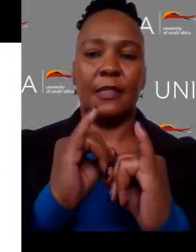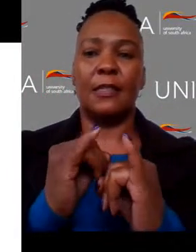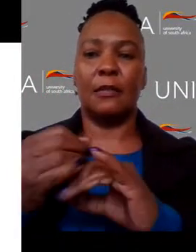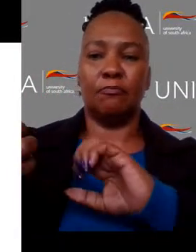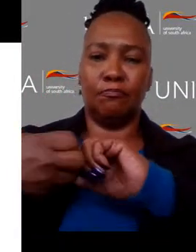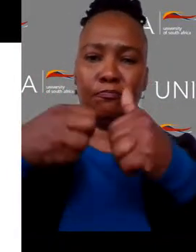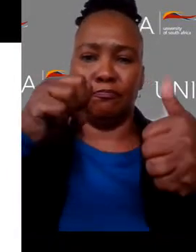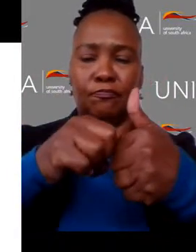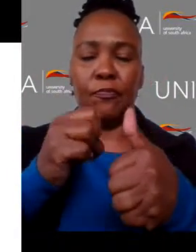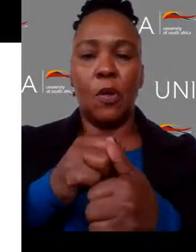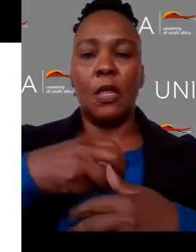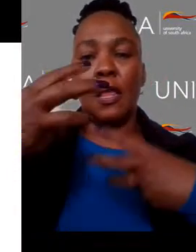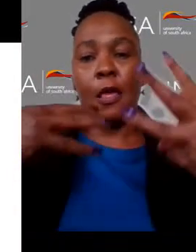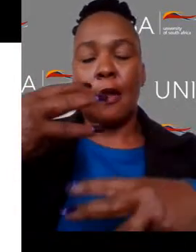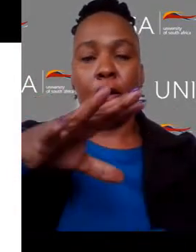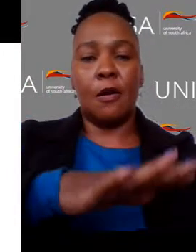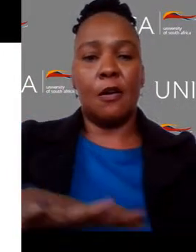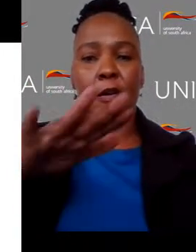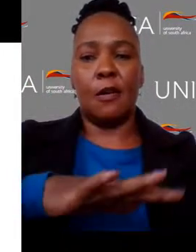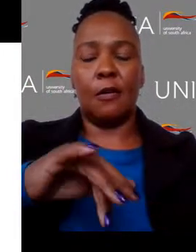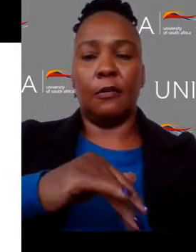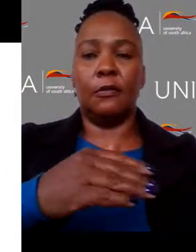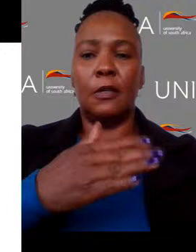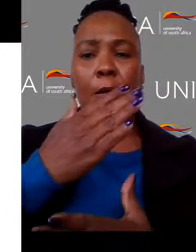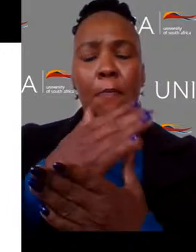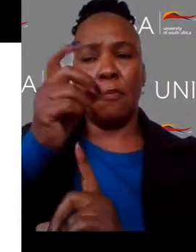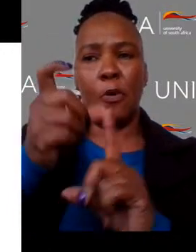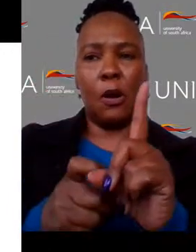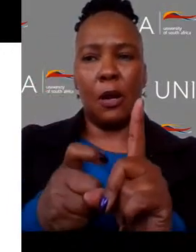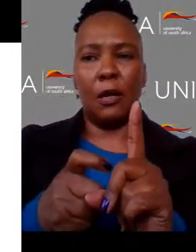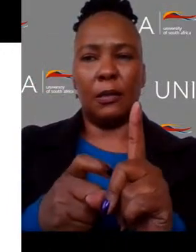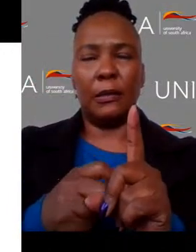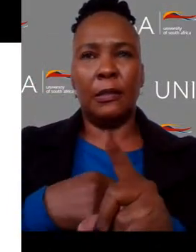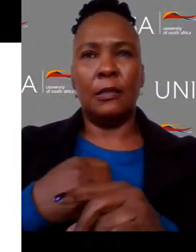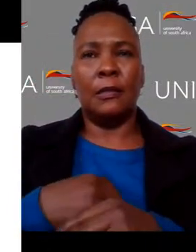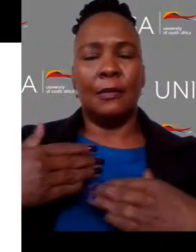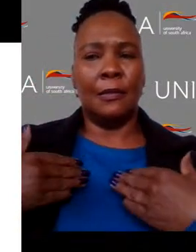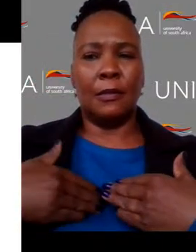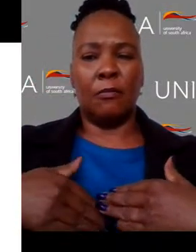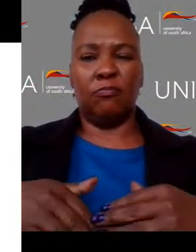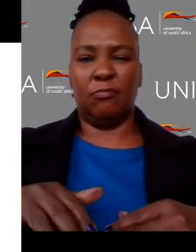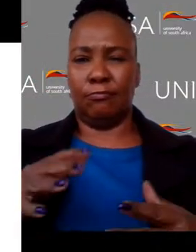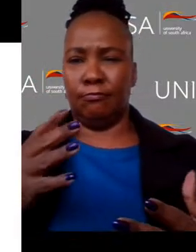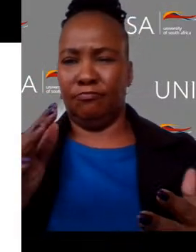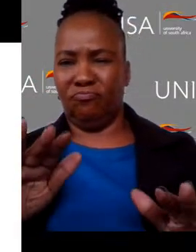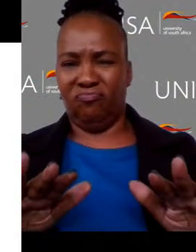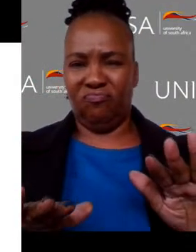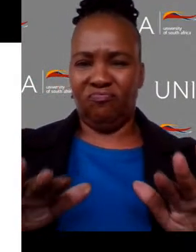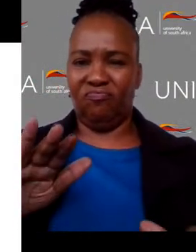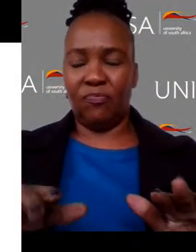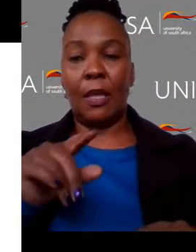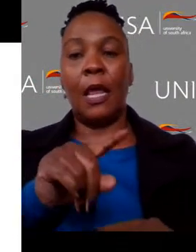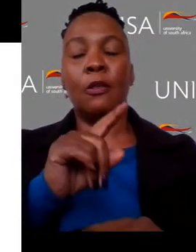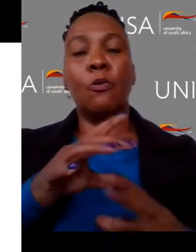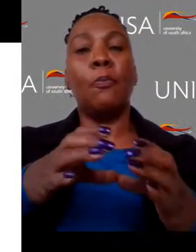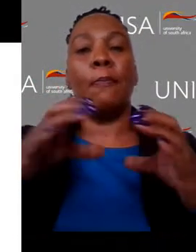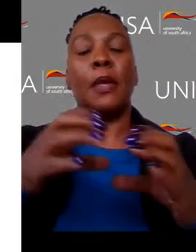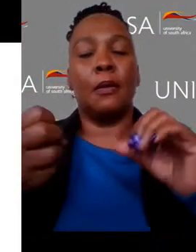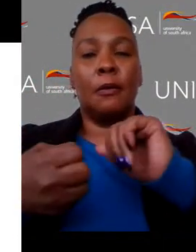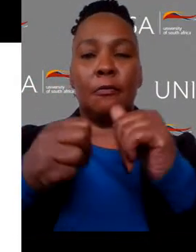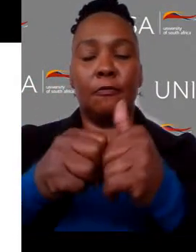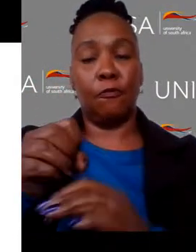workplace. If employers start to doubt the value of your degree, that is going to be a huge problem for you and your